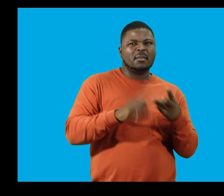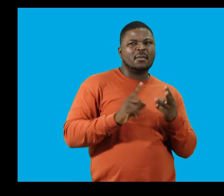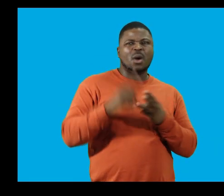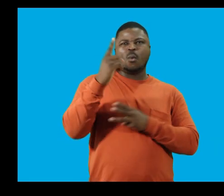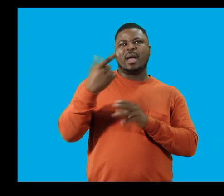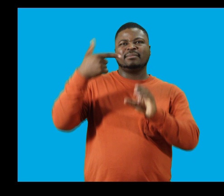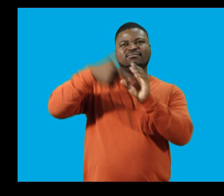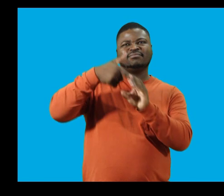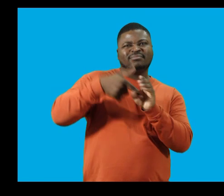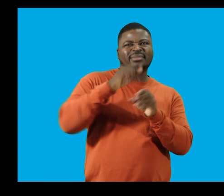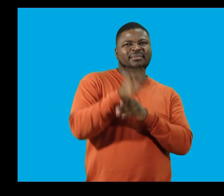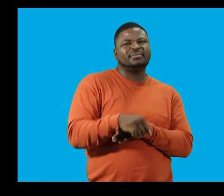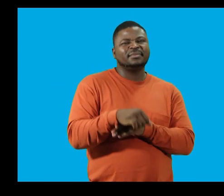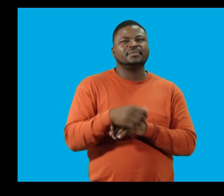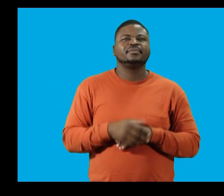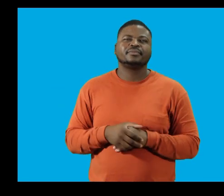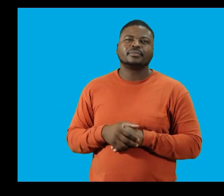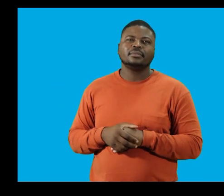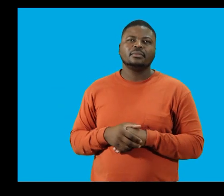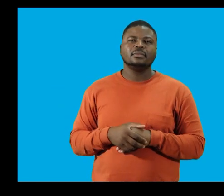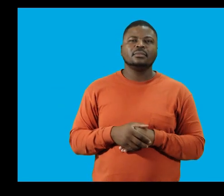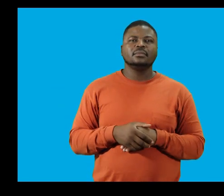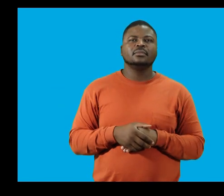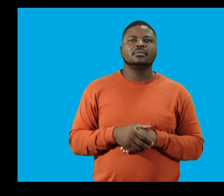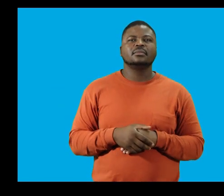florist, one filling station,